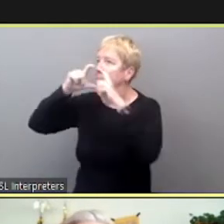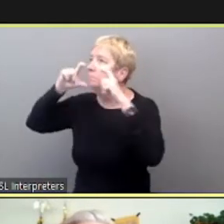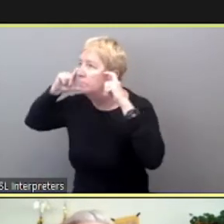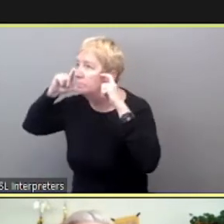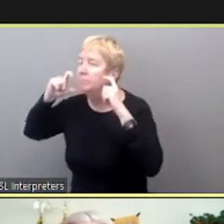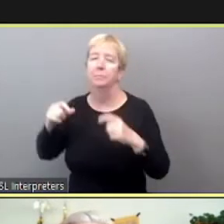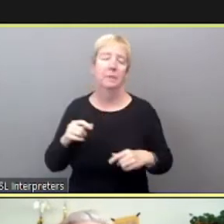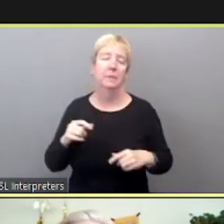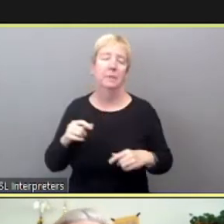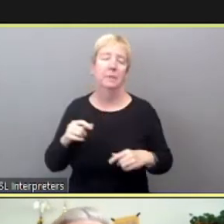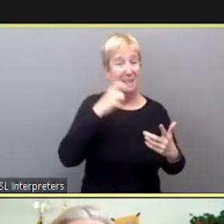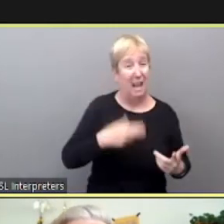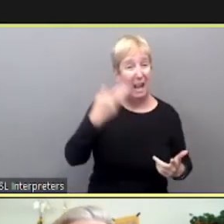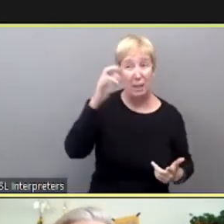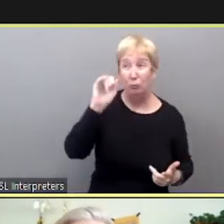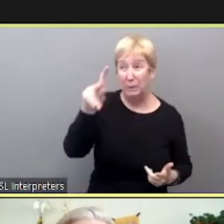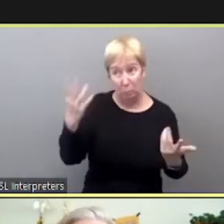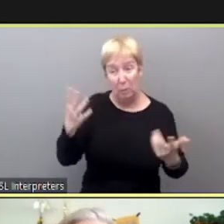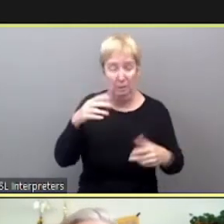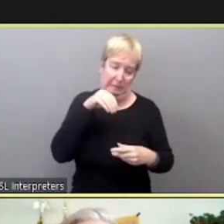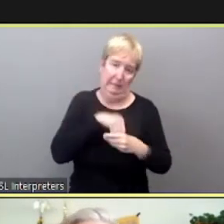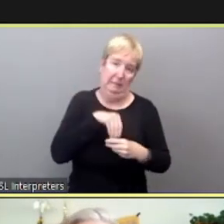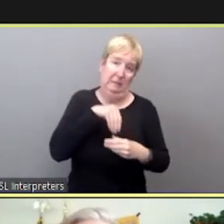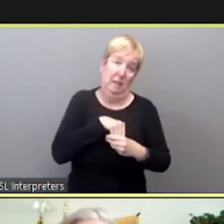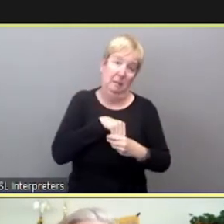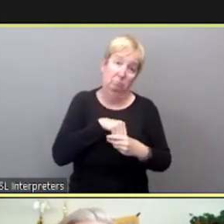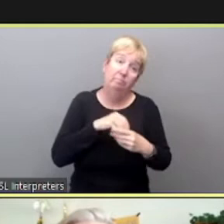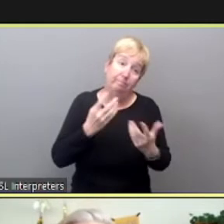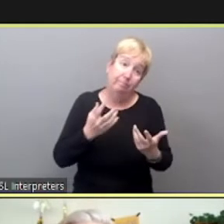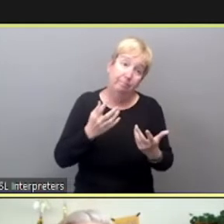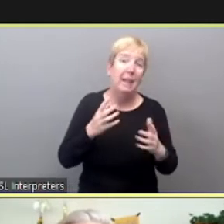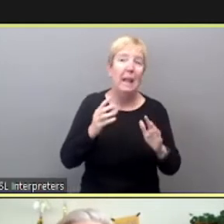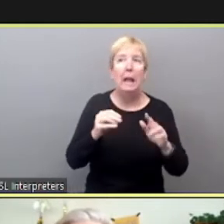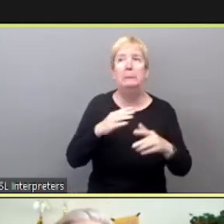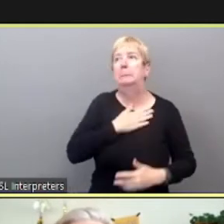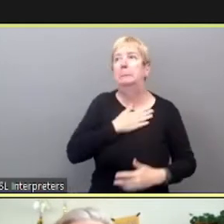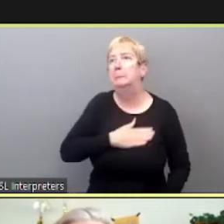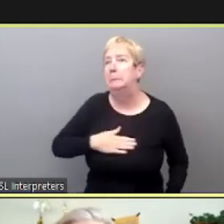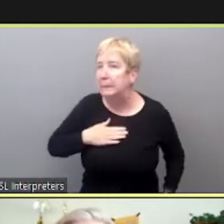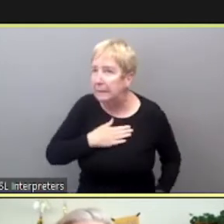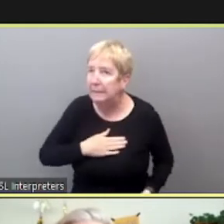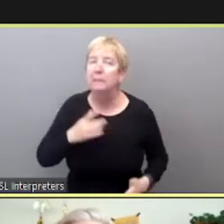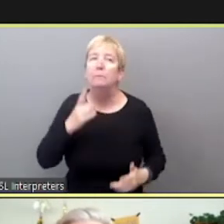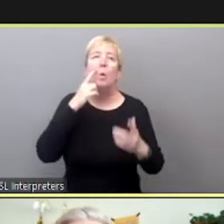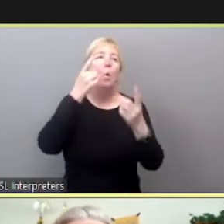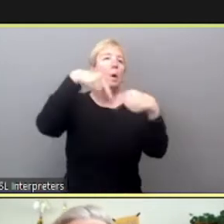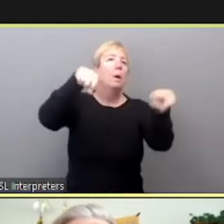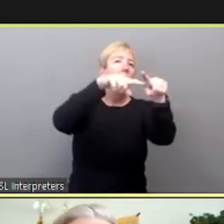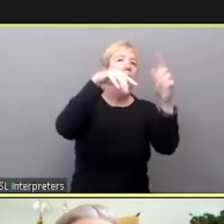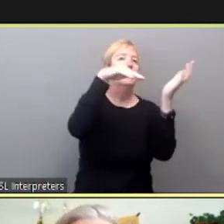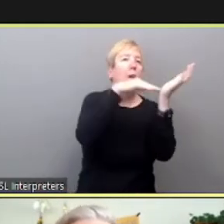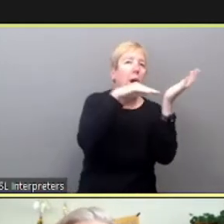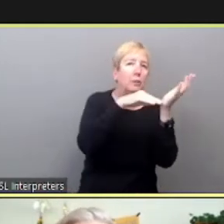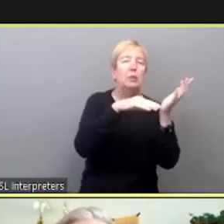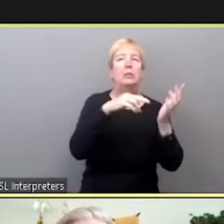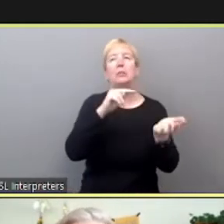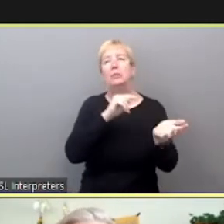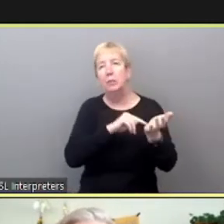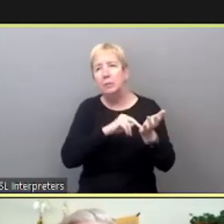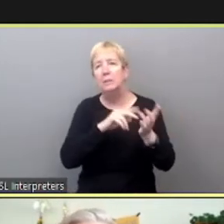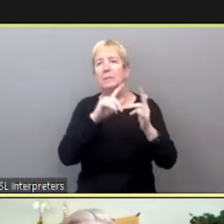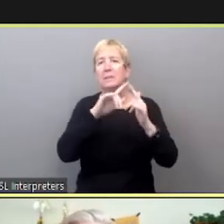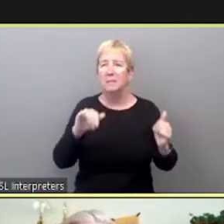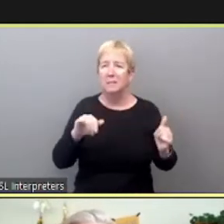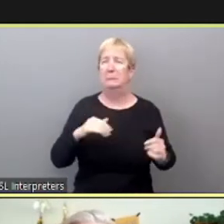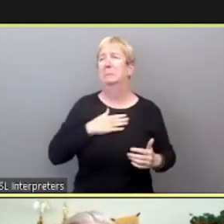indoor settings. And please, for the sake of our healthcare workers in the state of New Mexico, please get vaccinated. I've just talked to